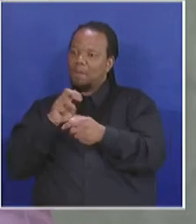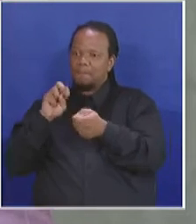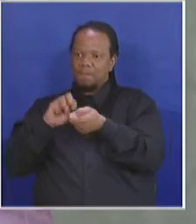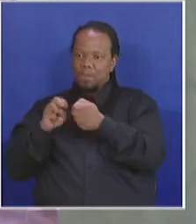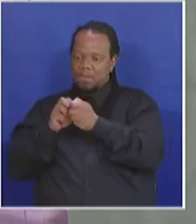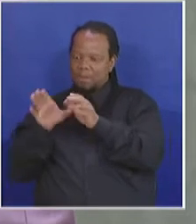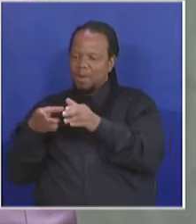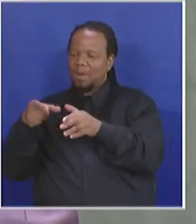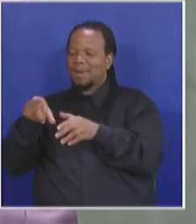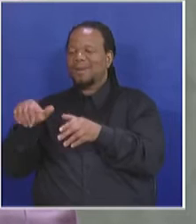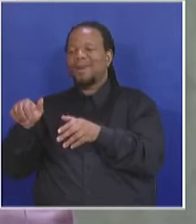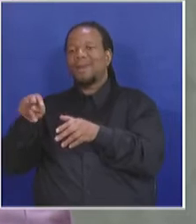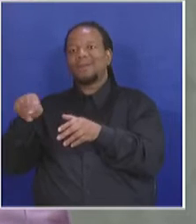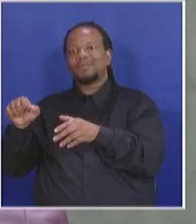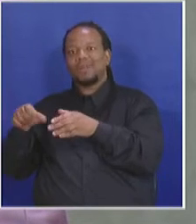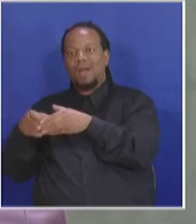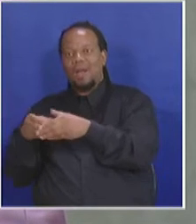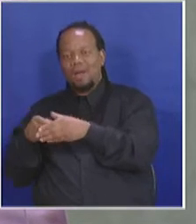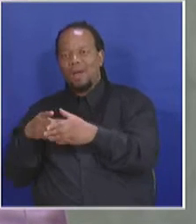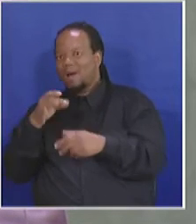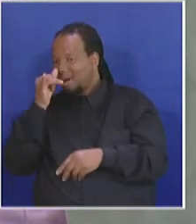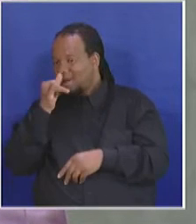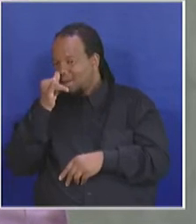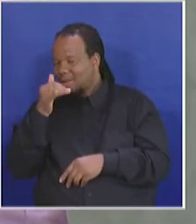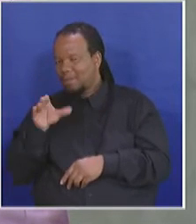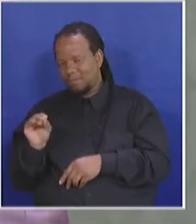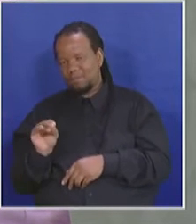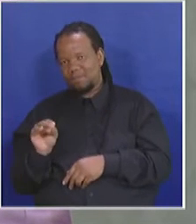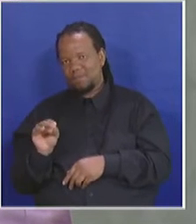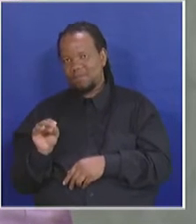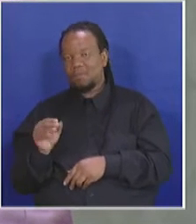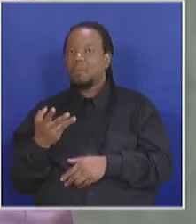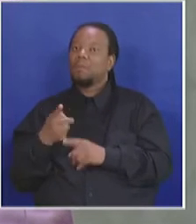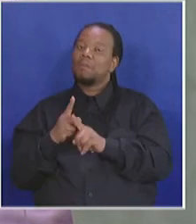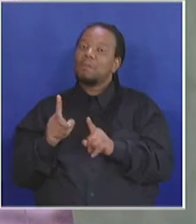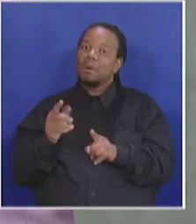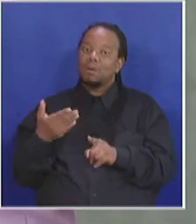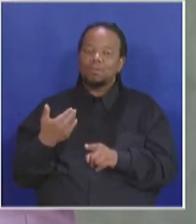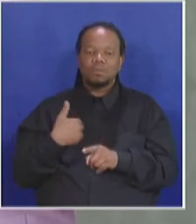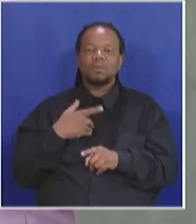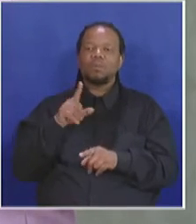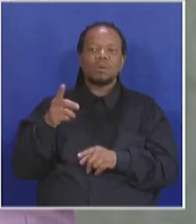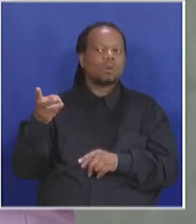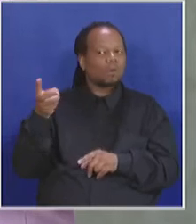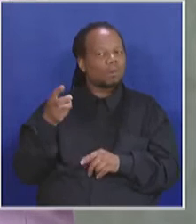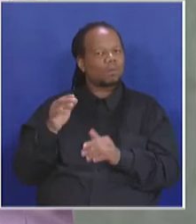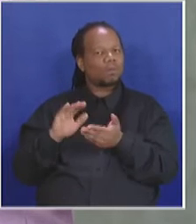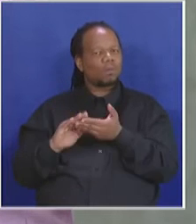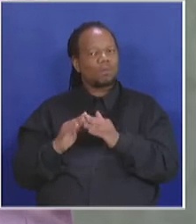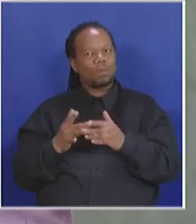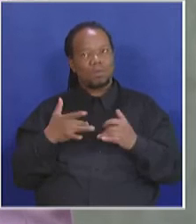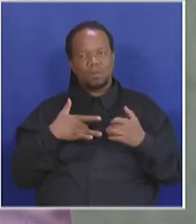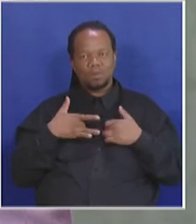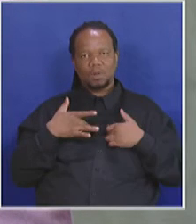The delegation made the following recommendations based on the concerns raised. That all service